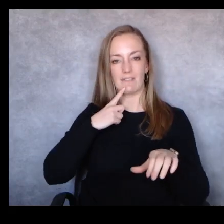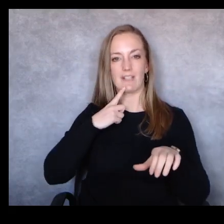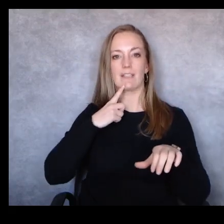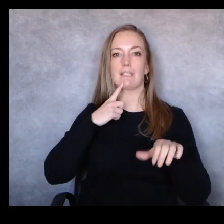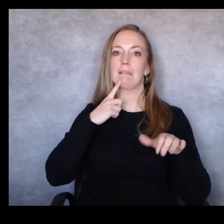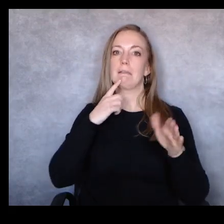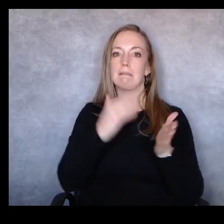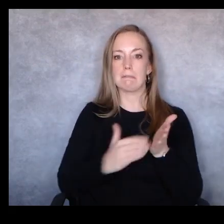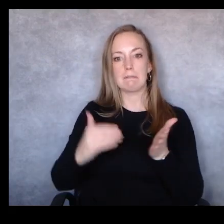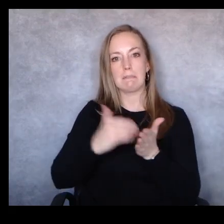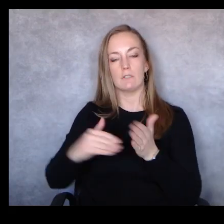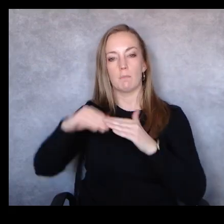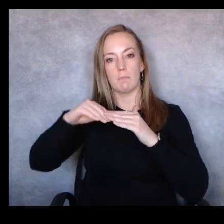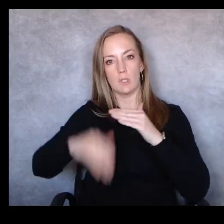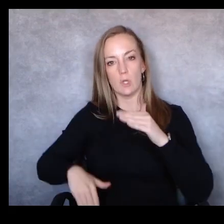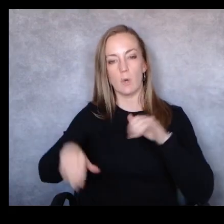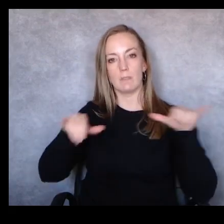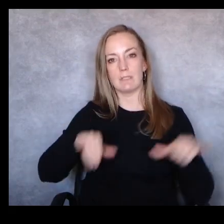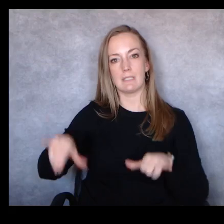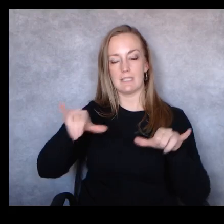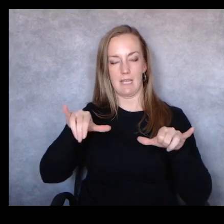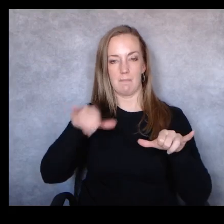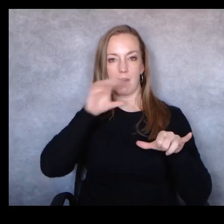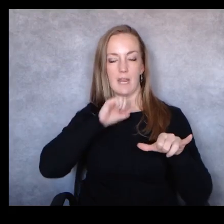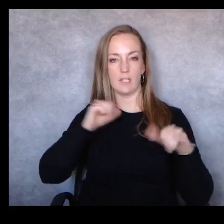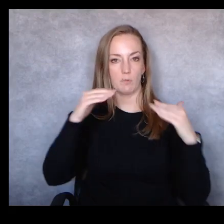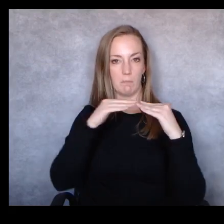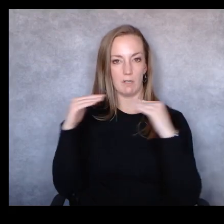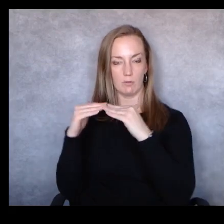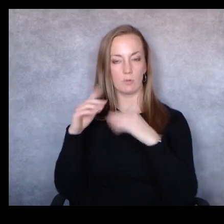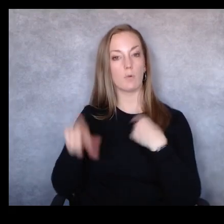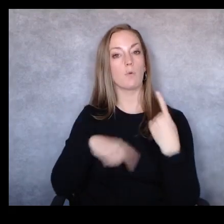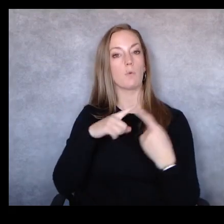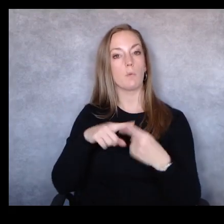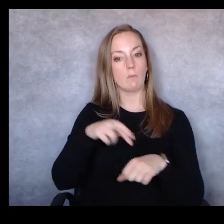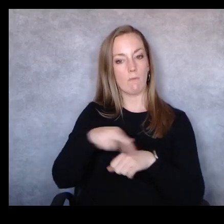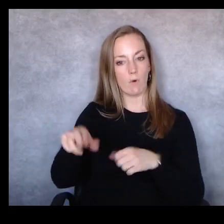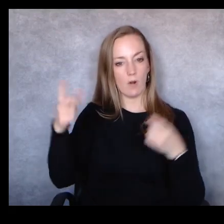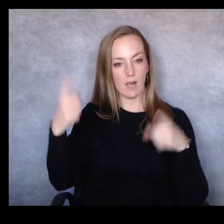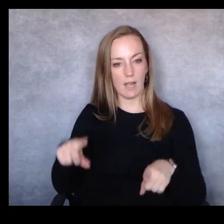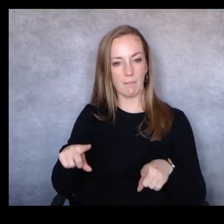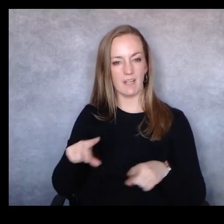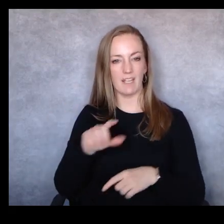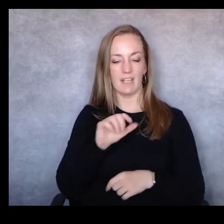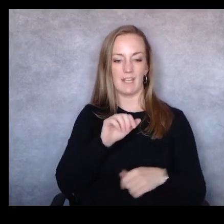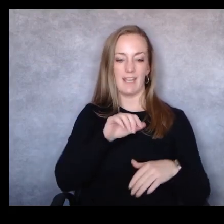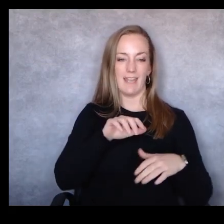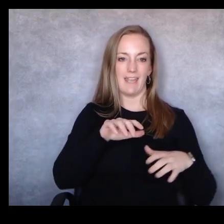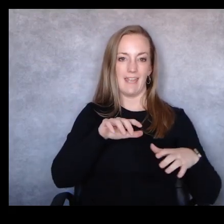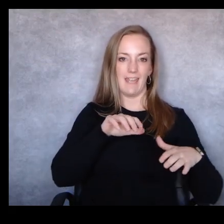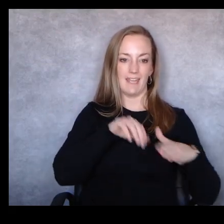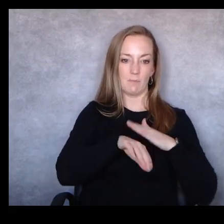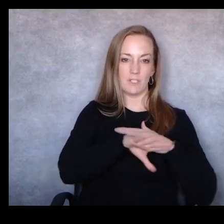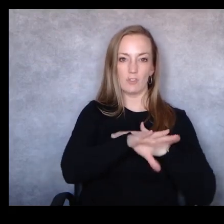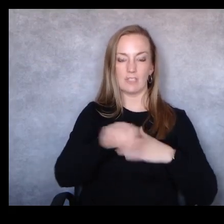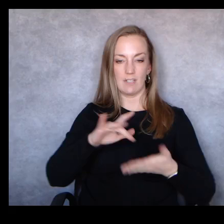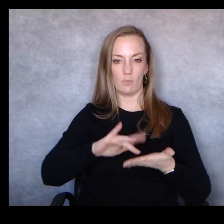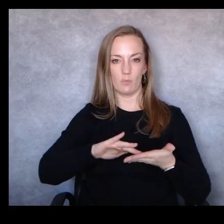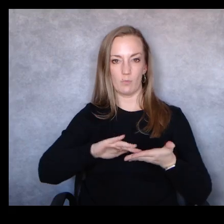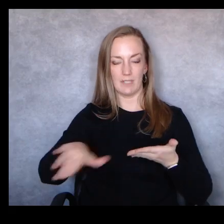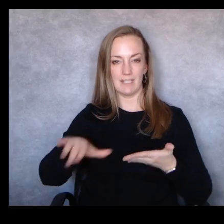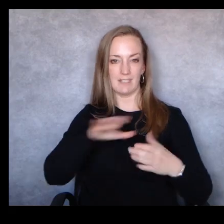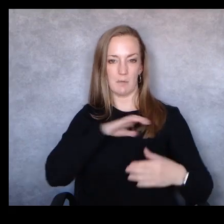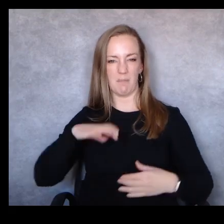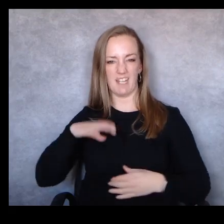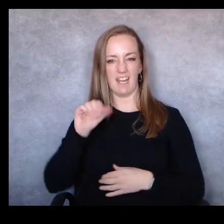consistently below their same age peers. When a referral is made, the Admissions and Release Committee, ARC, must meet to